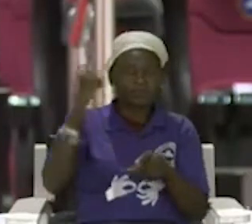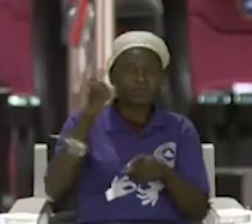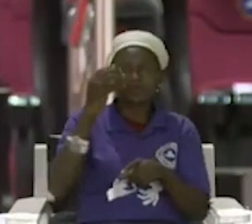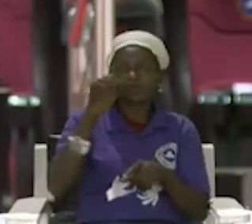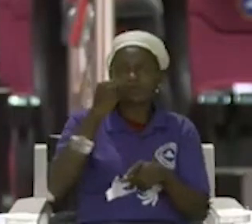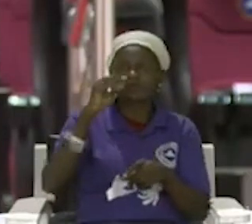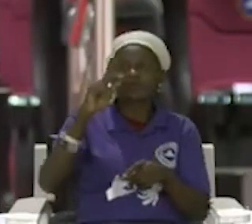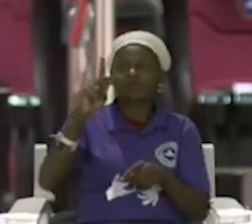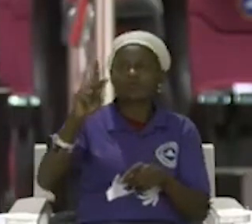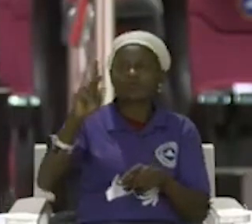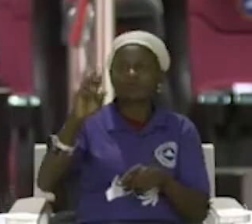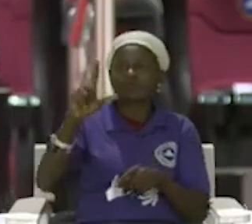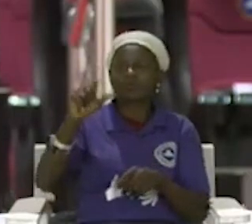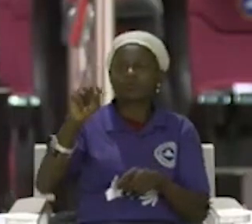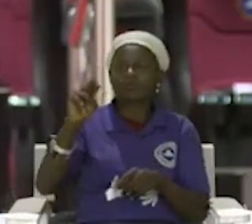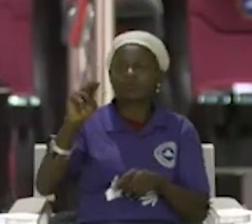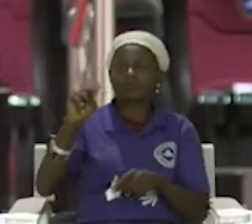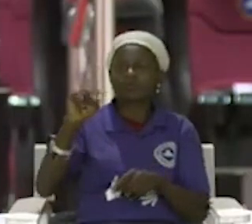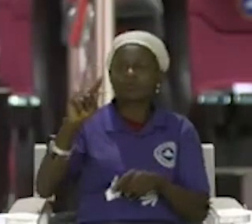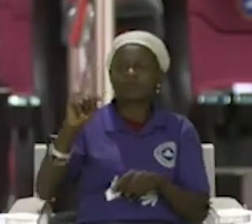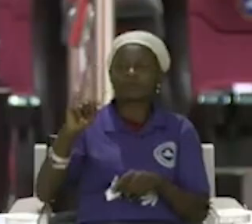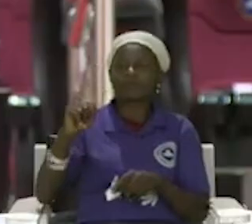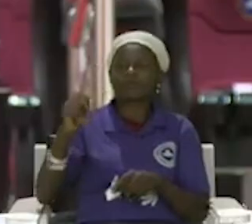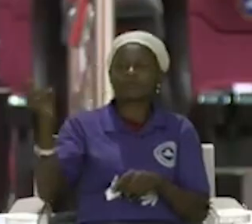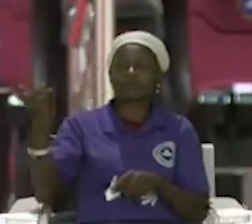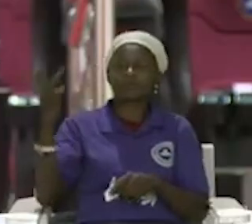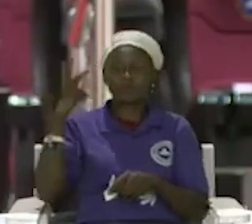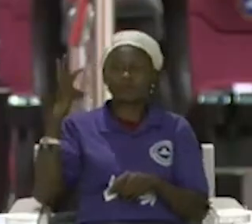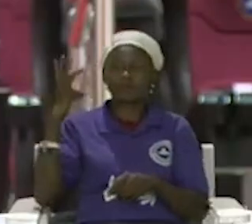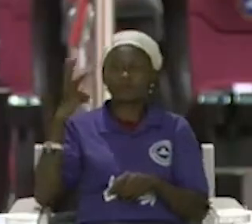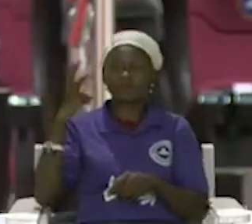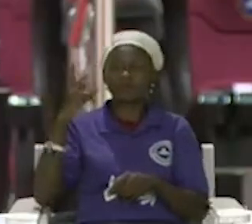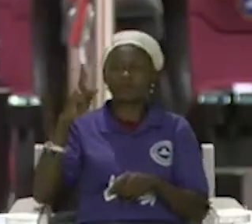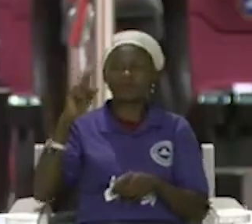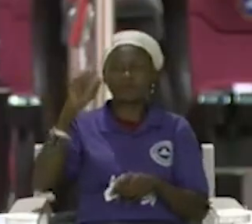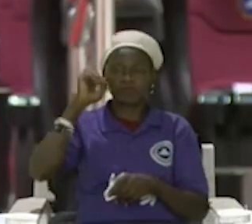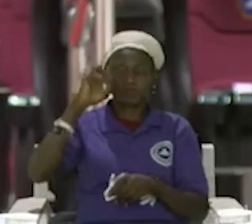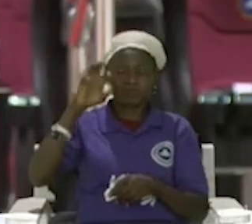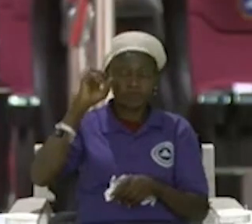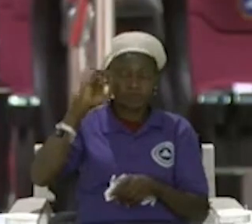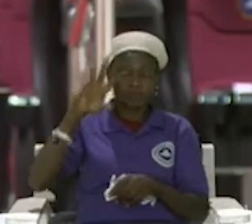night. One day there was a witch in our compound, a